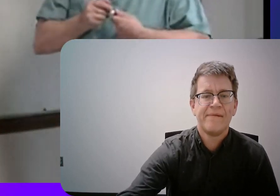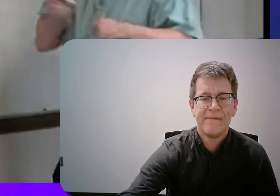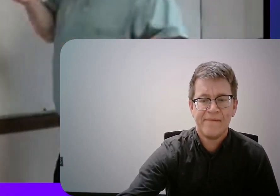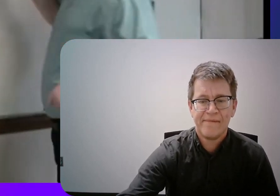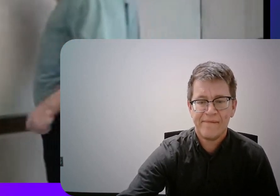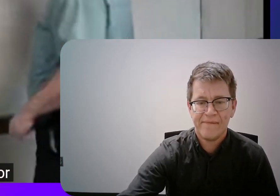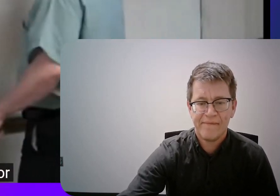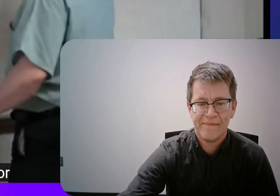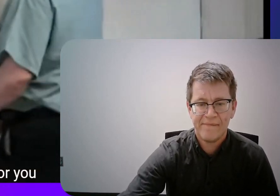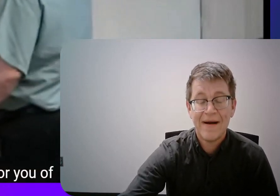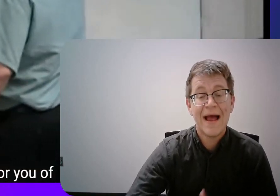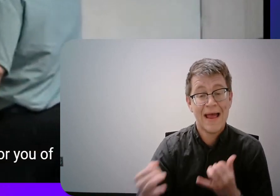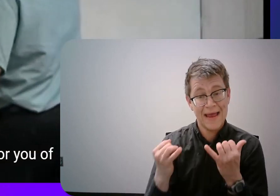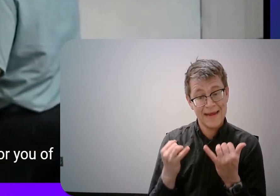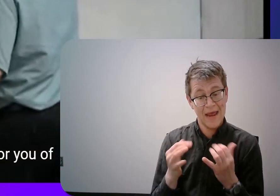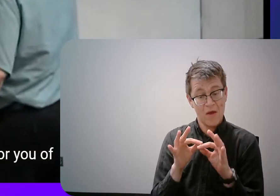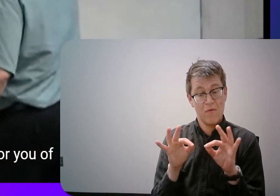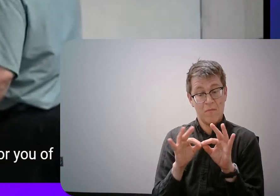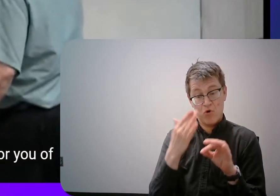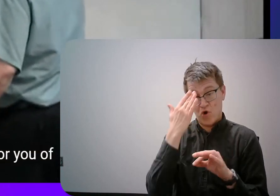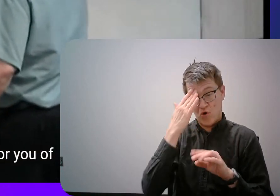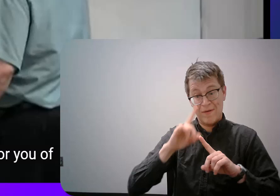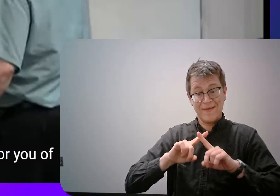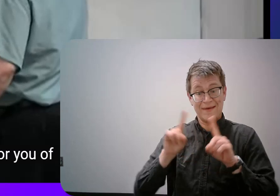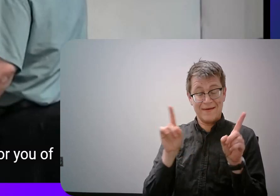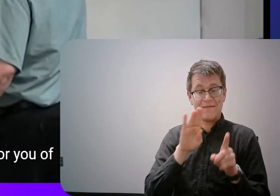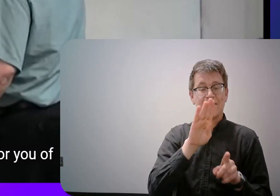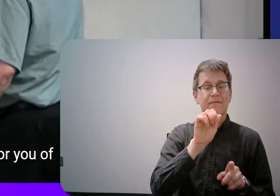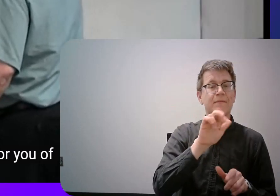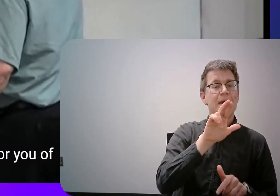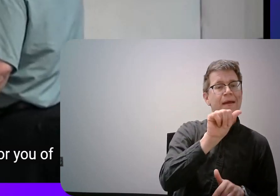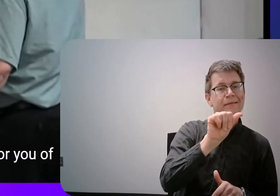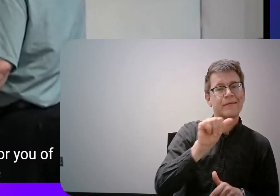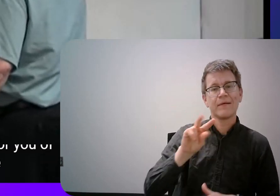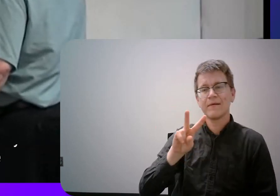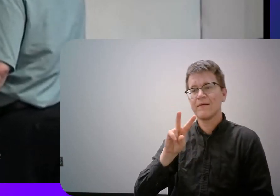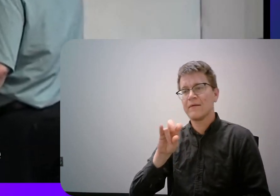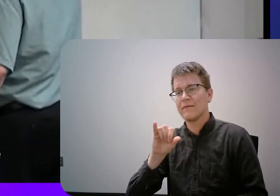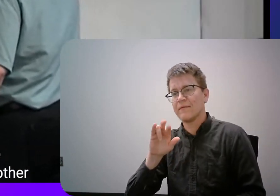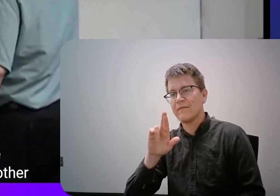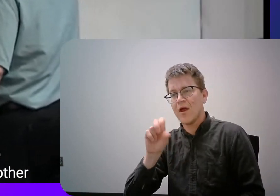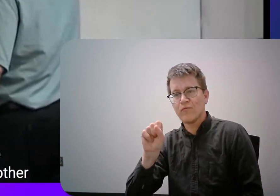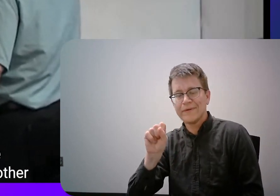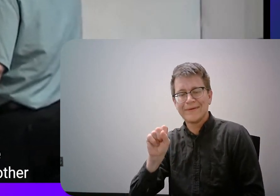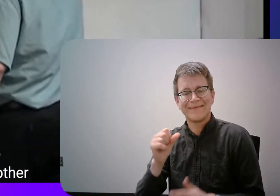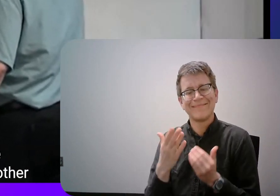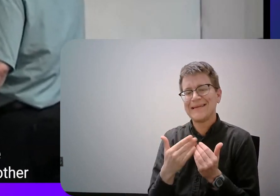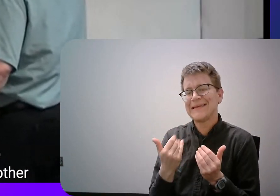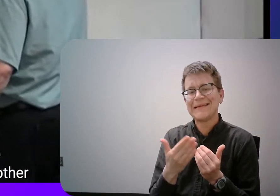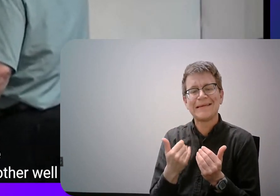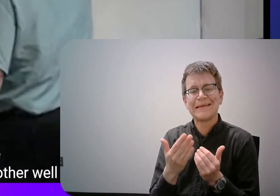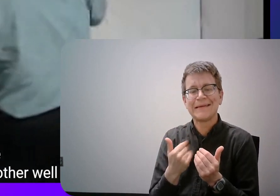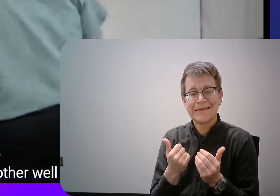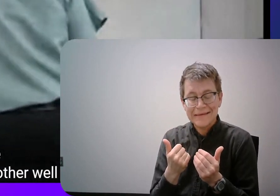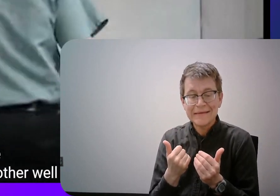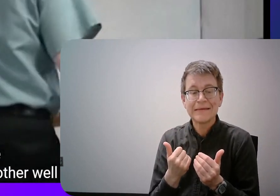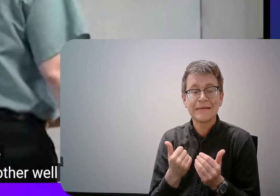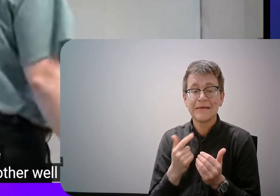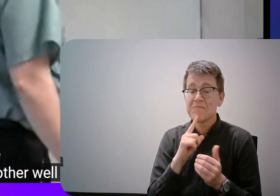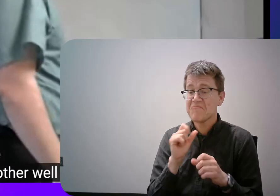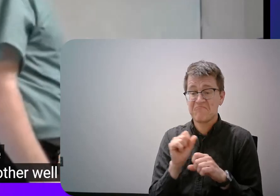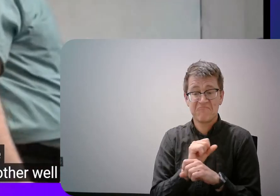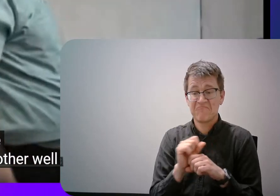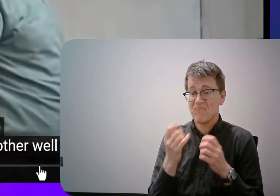Remember the picture I drew for you of two cells? Yep. And they were communicating with one another?